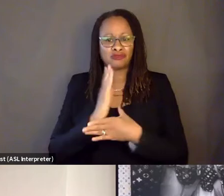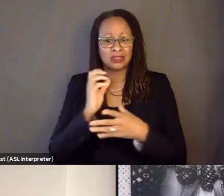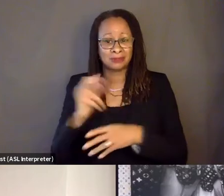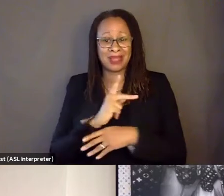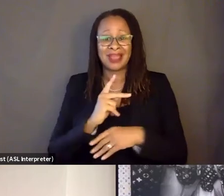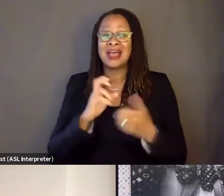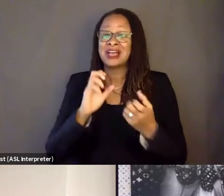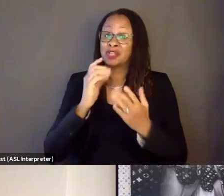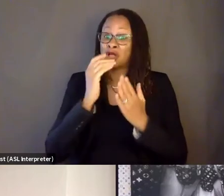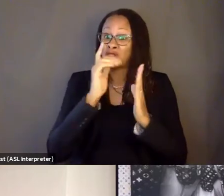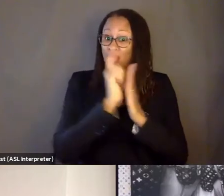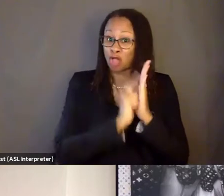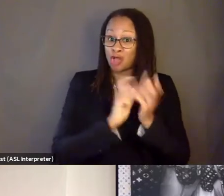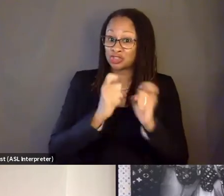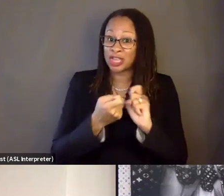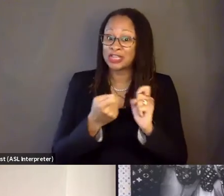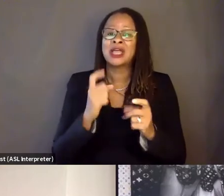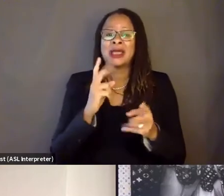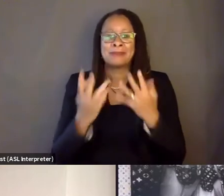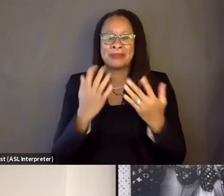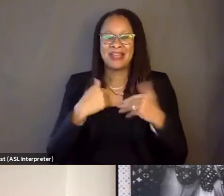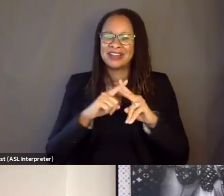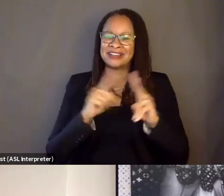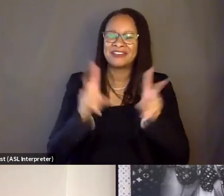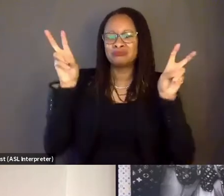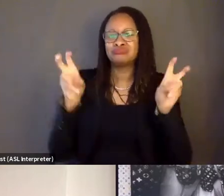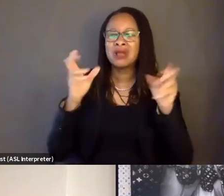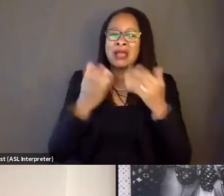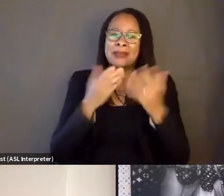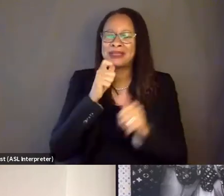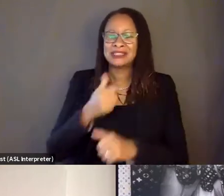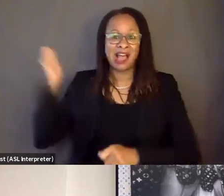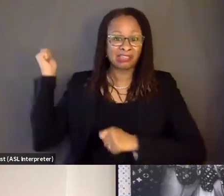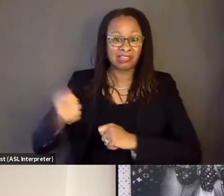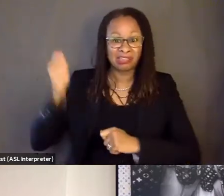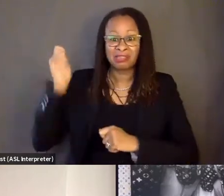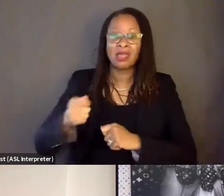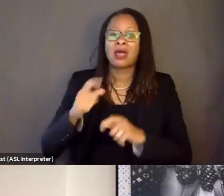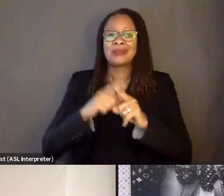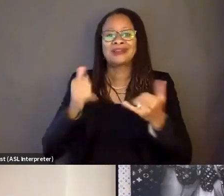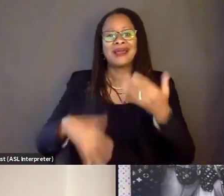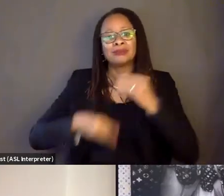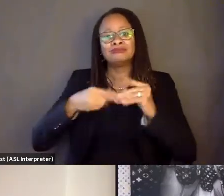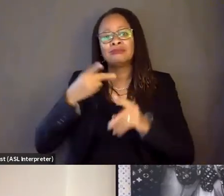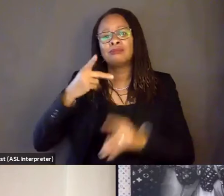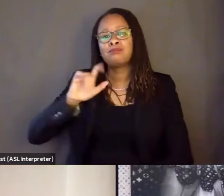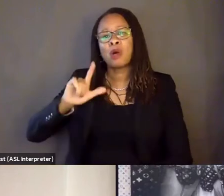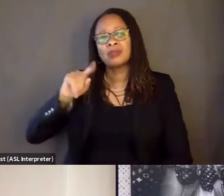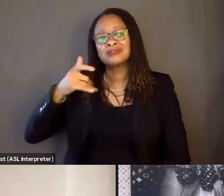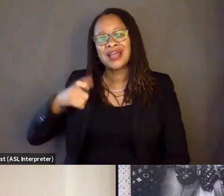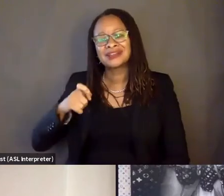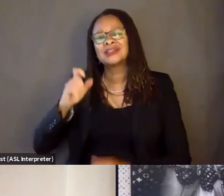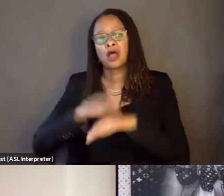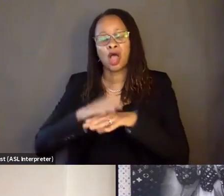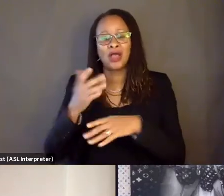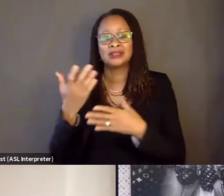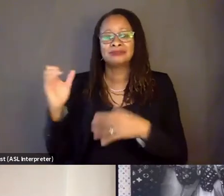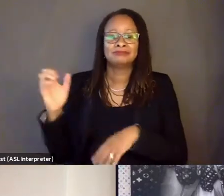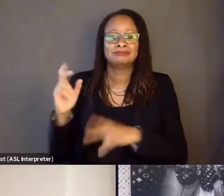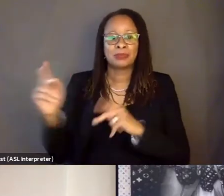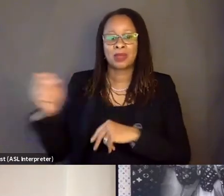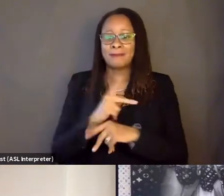may look, you know, they may wear a different mask, it may not be the Billy Club, but now it's, you know, the poll tax on returning citizens. So in some ways, there's